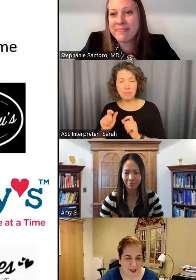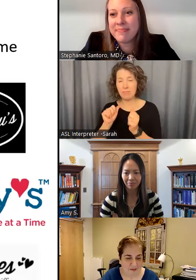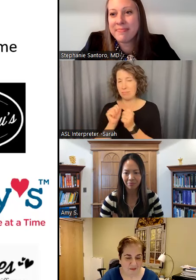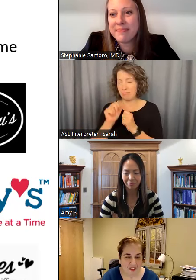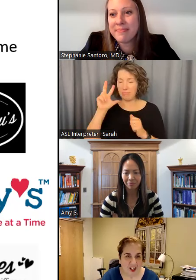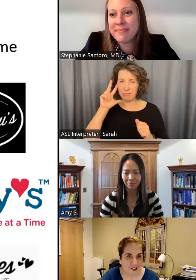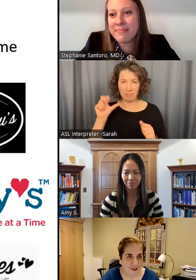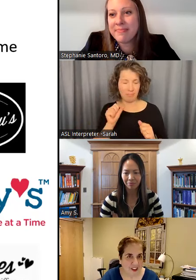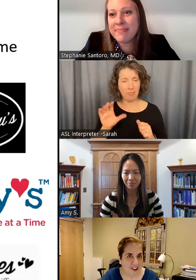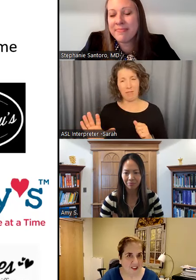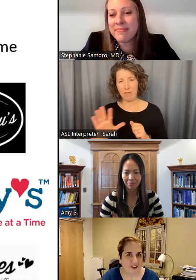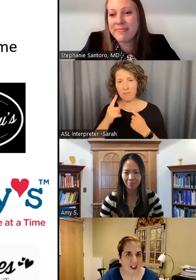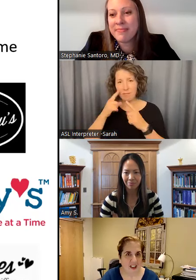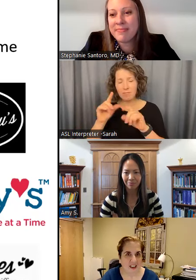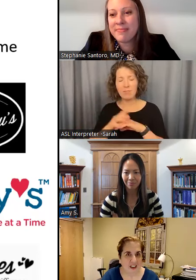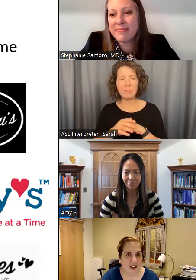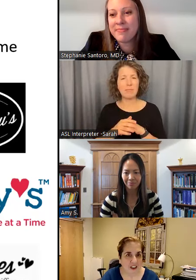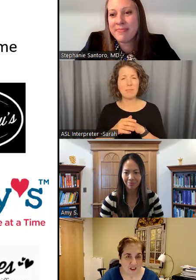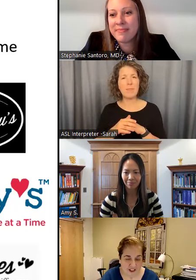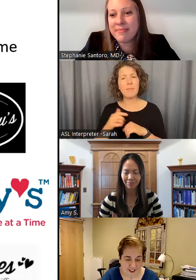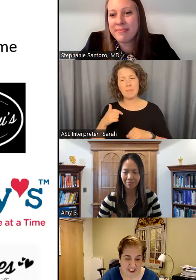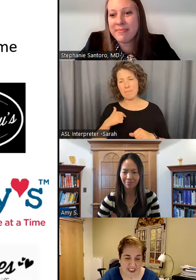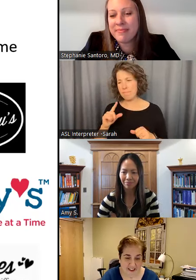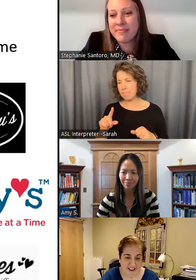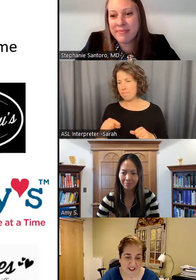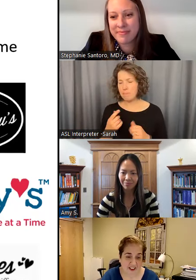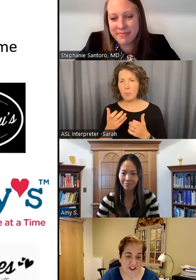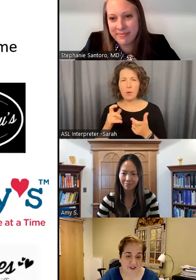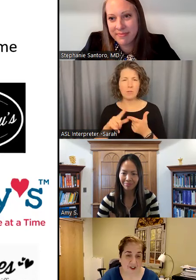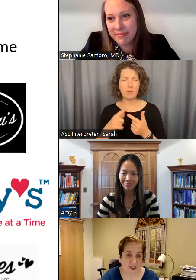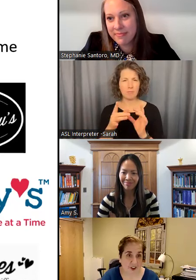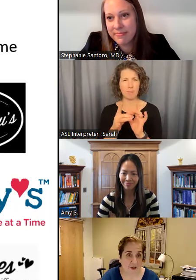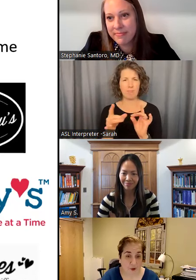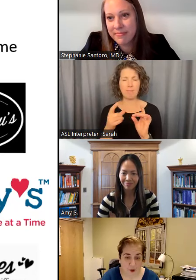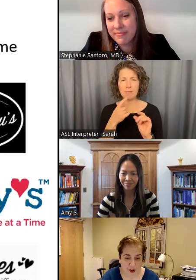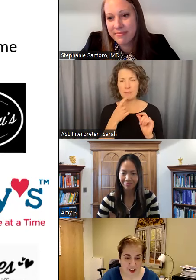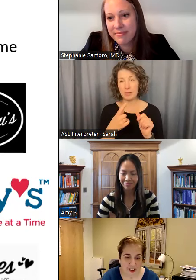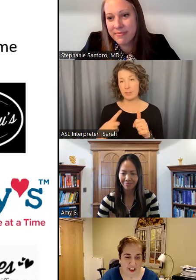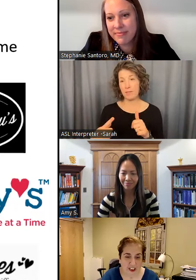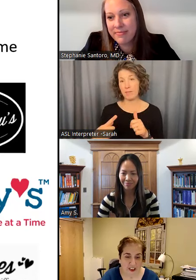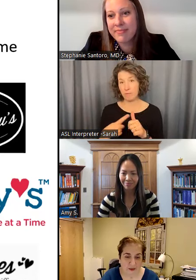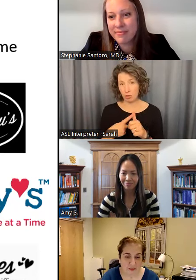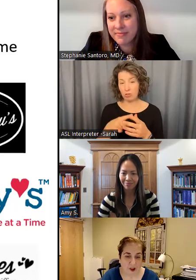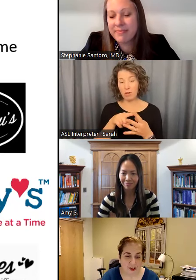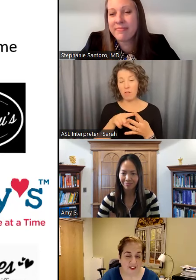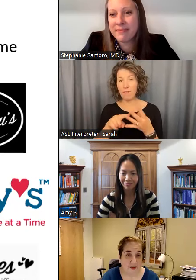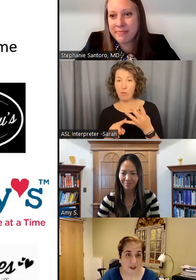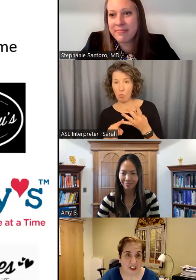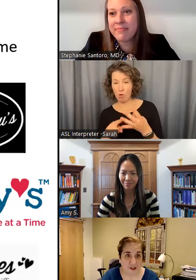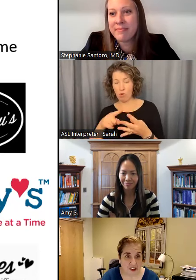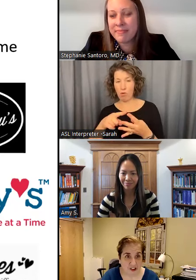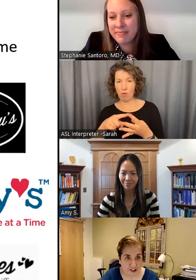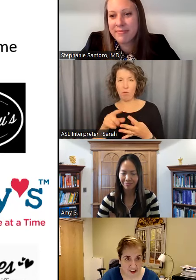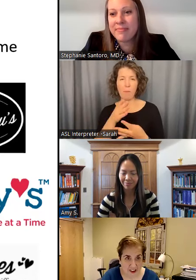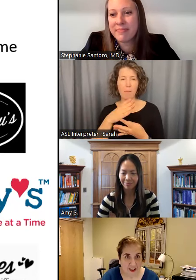So I just want to kind of say that this is a first of 4-part